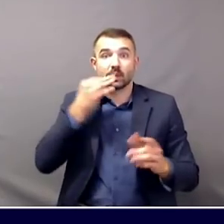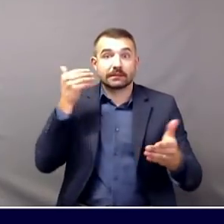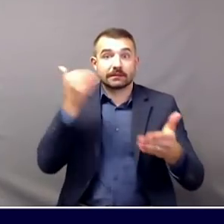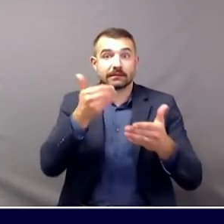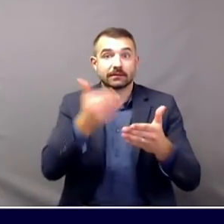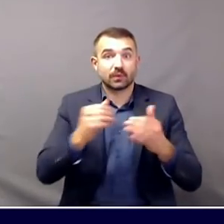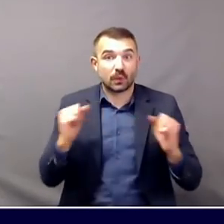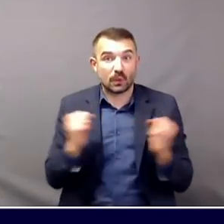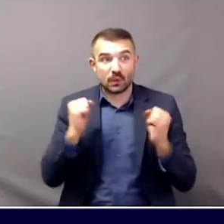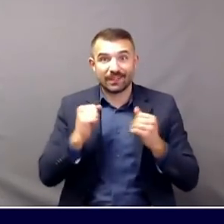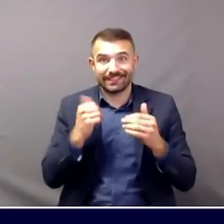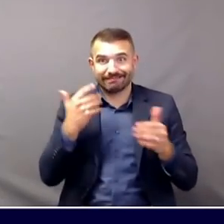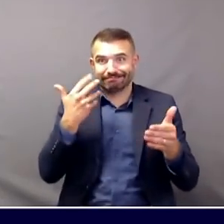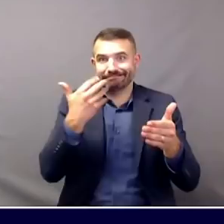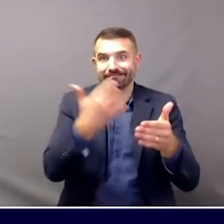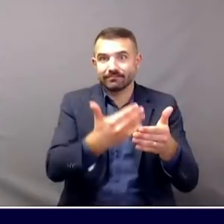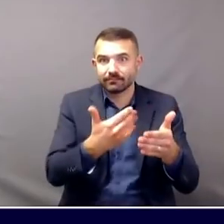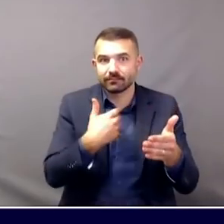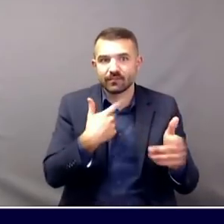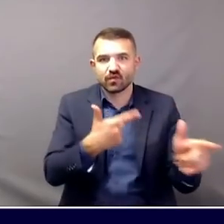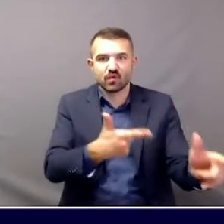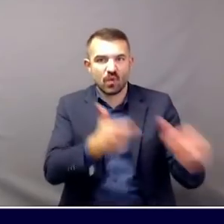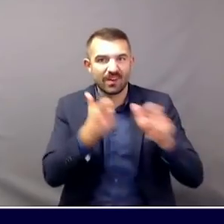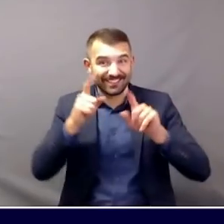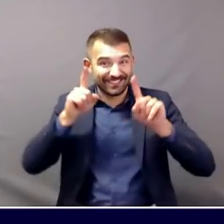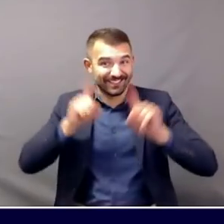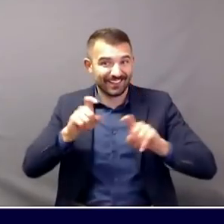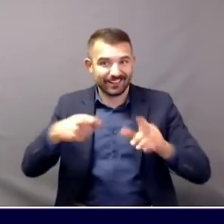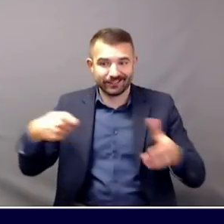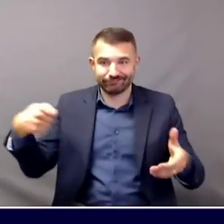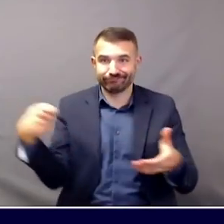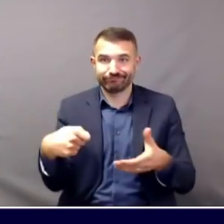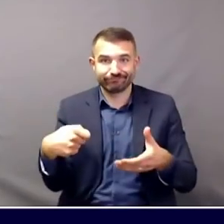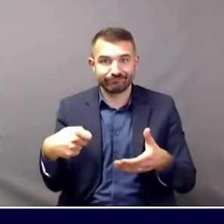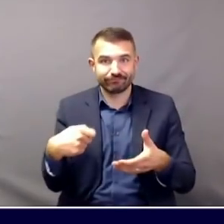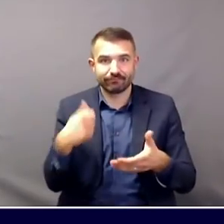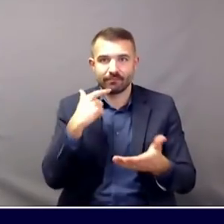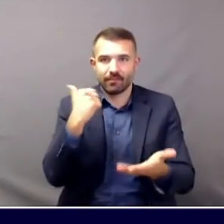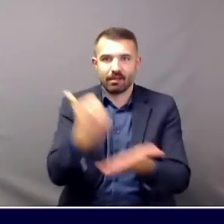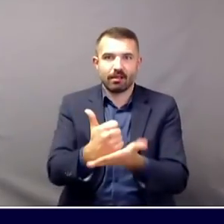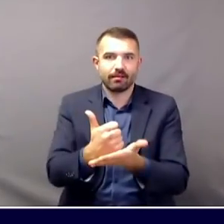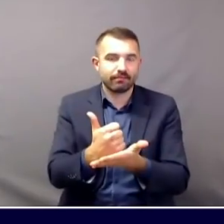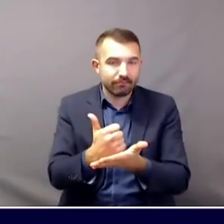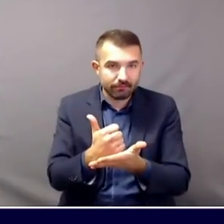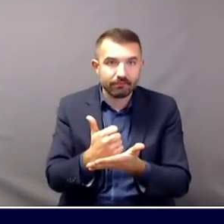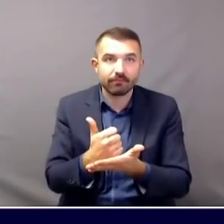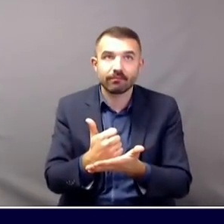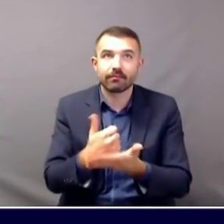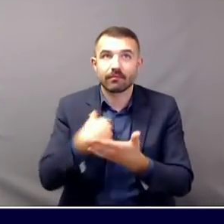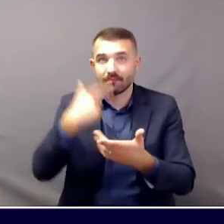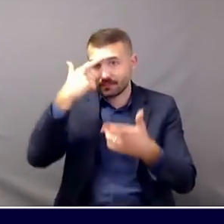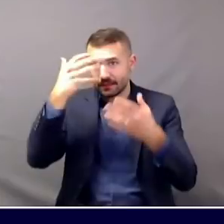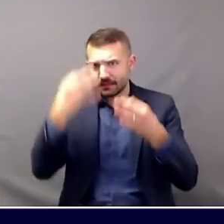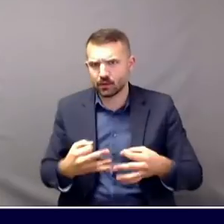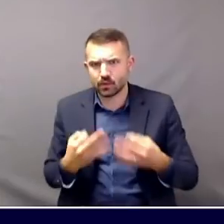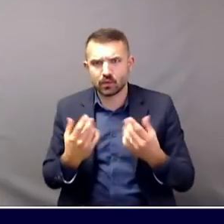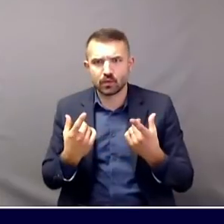tests will allow us to make these decisions much more quickly and help folks get into isolation that much more